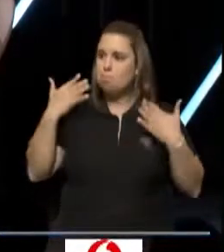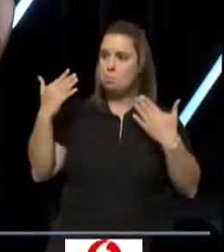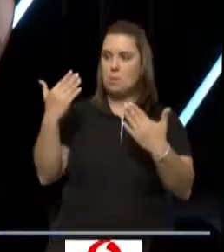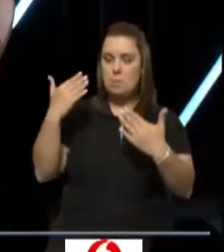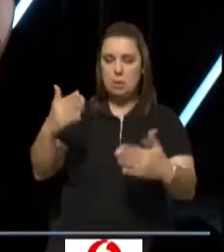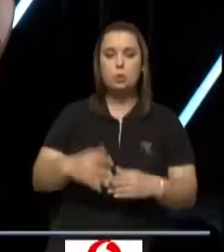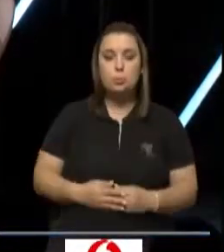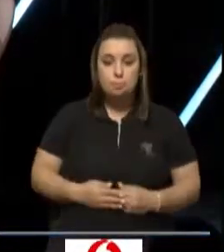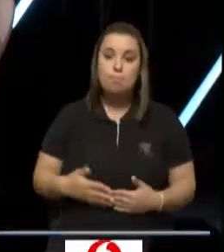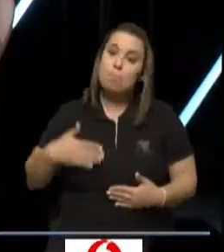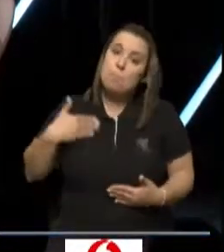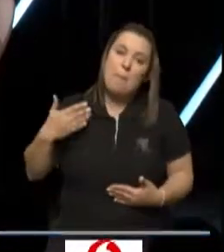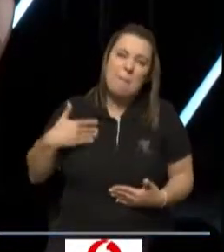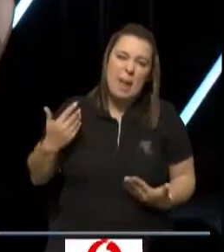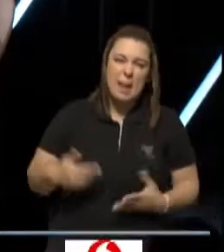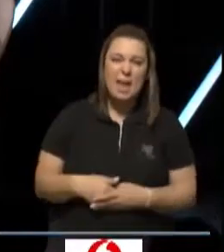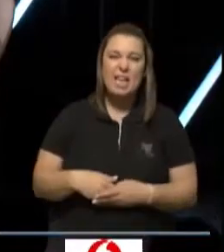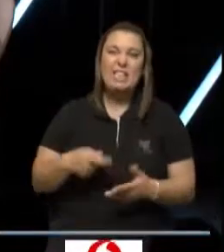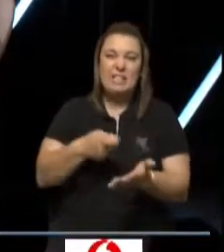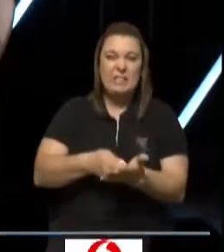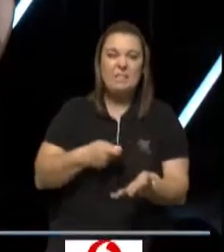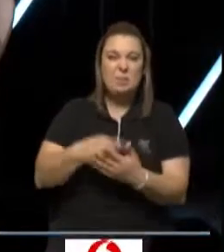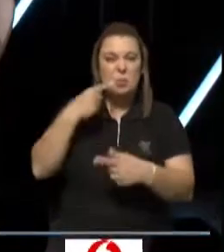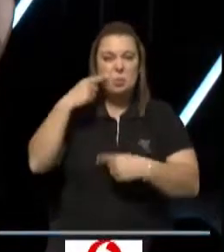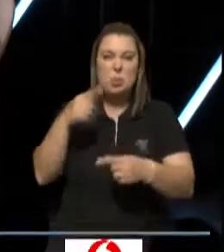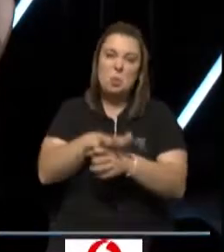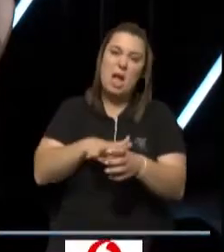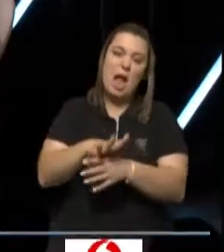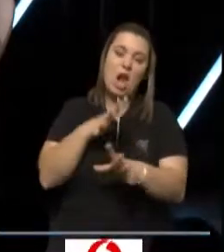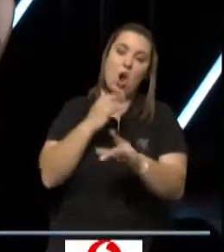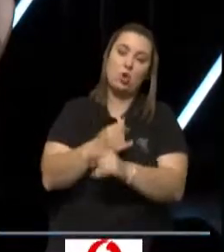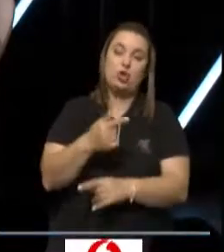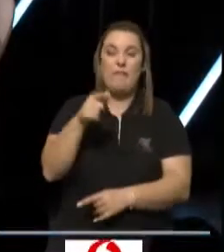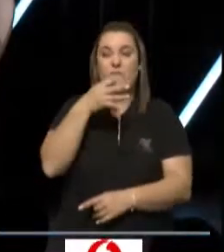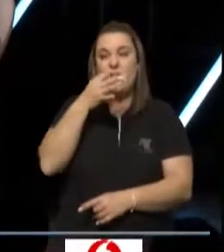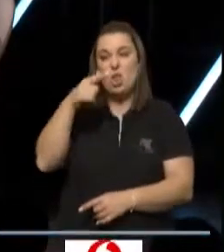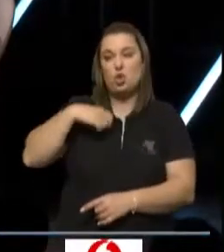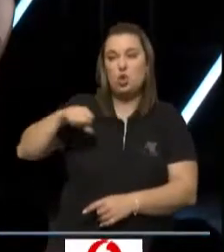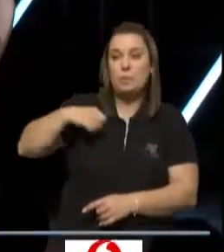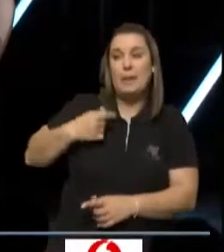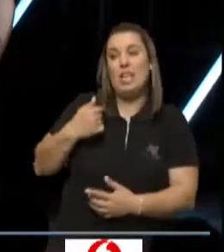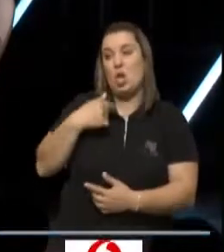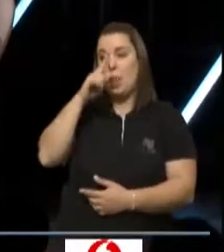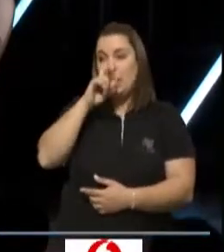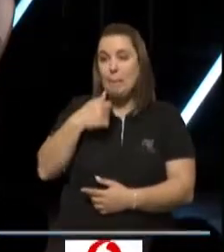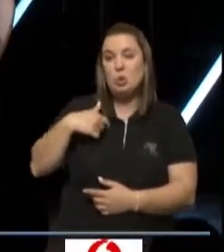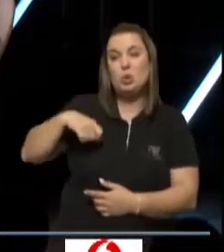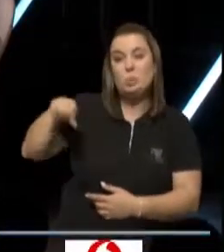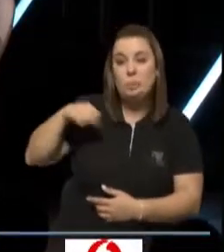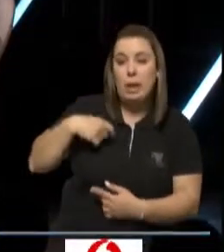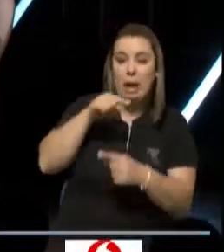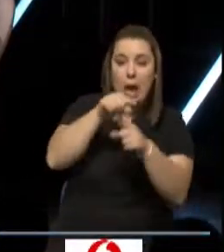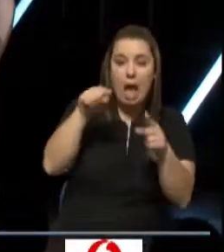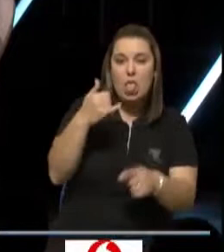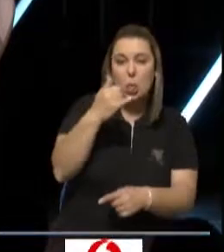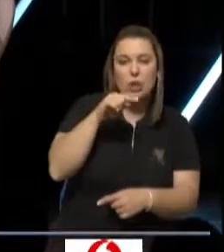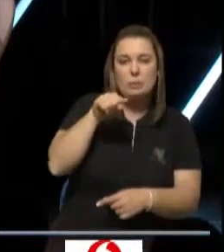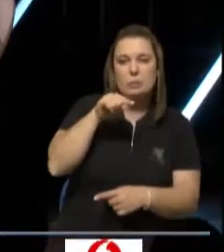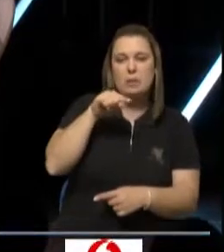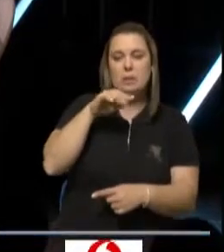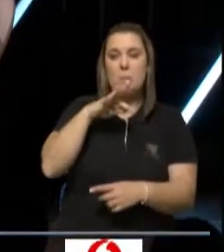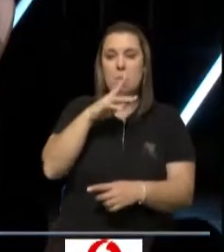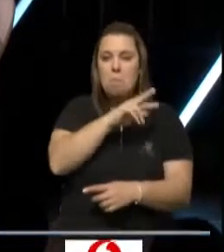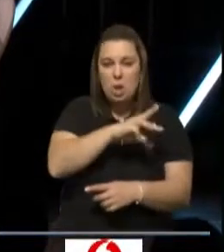to be a very praiseworthy initiative. There is a pity there are no public